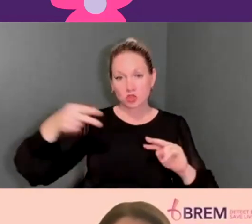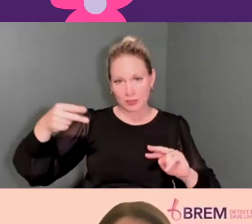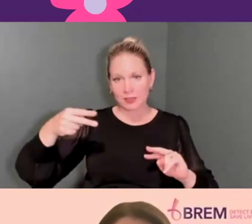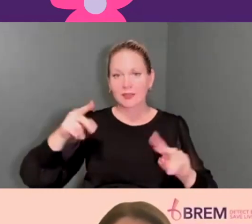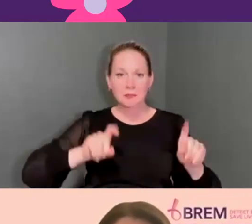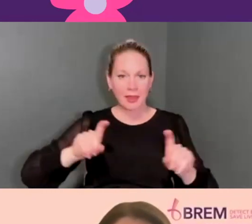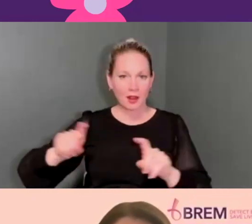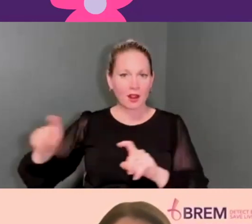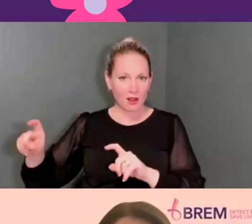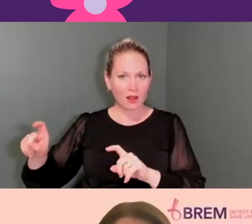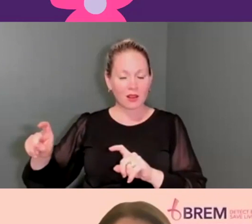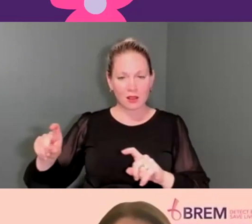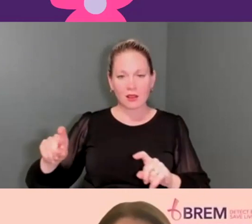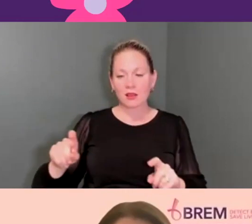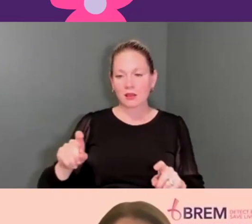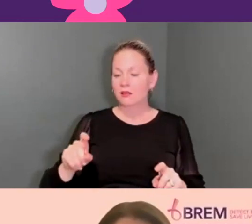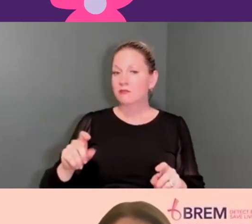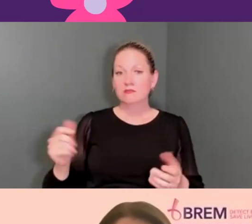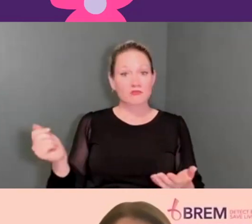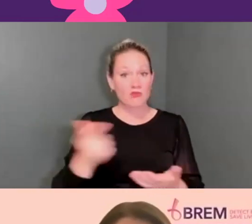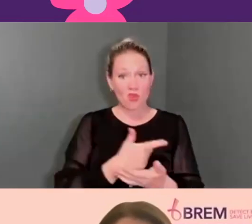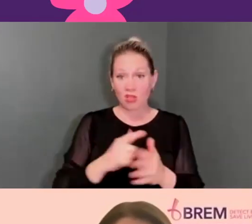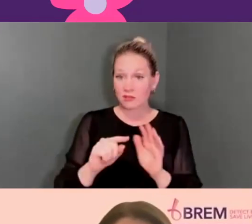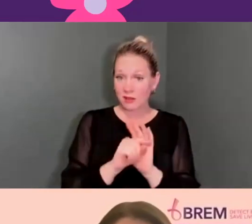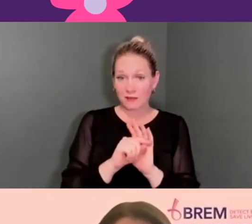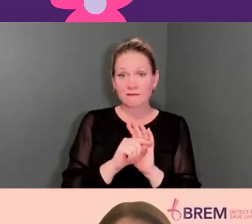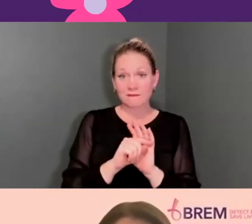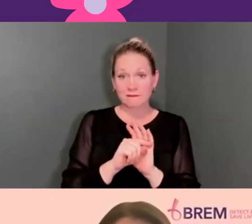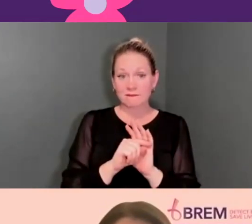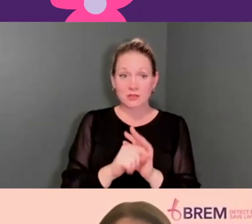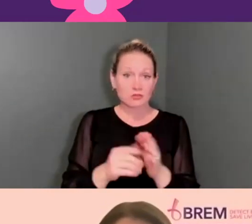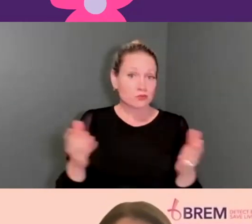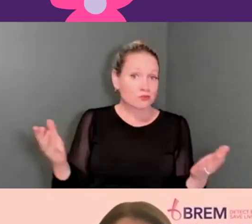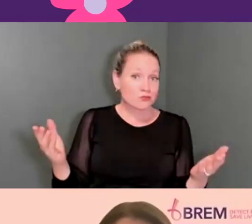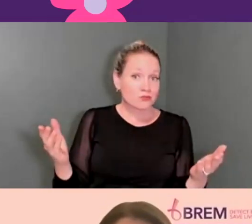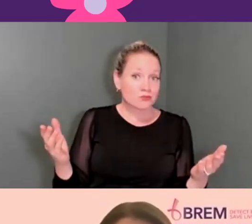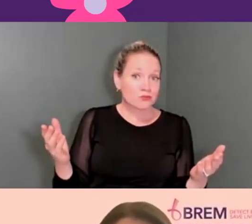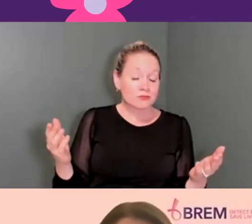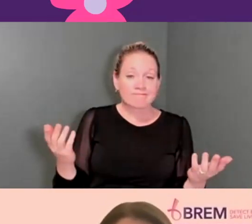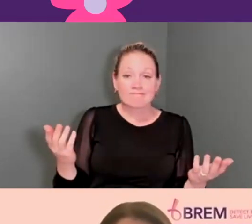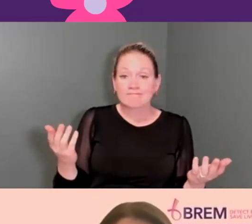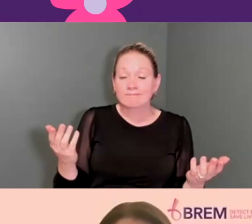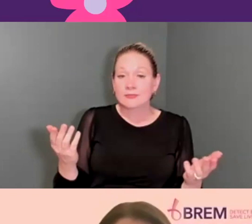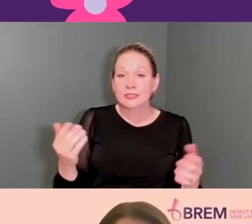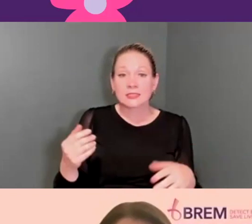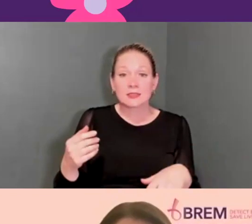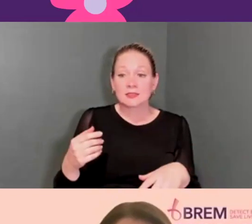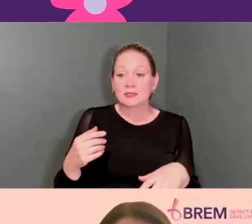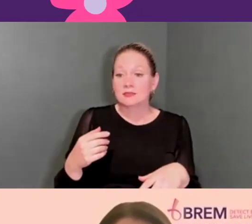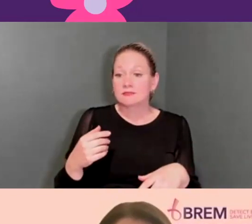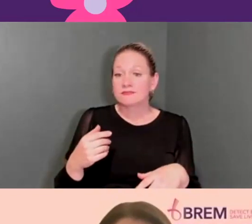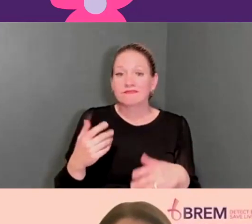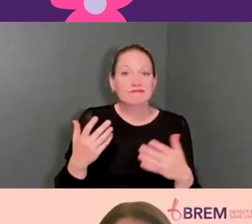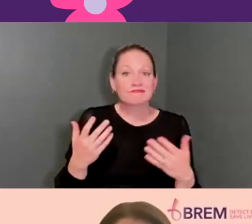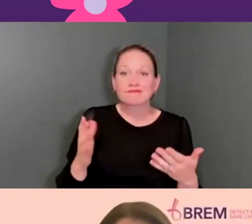panel test, and they all came back negative. So I don't know if it's, you know, something along those lines, and we just